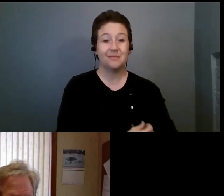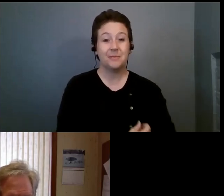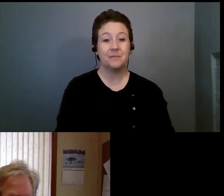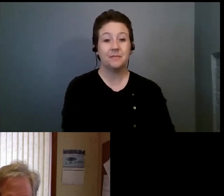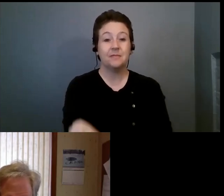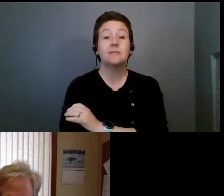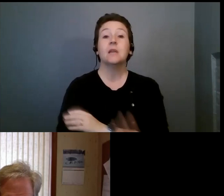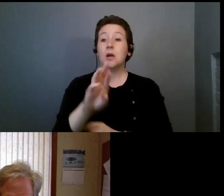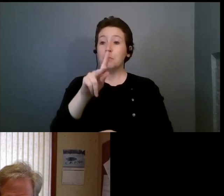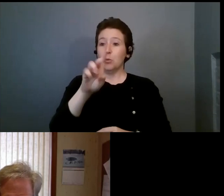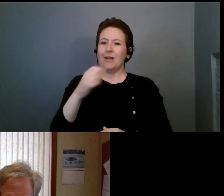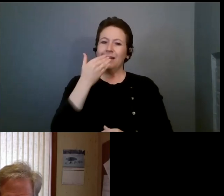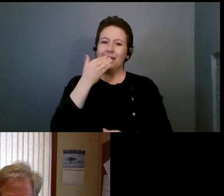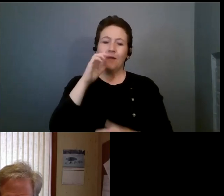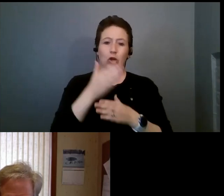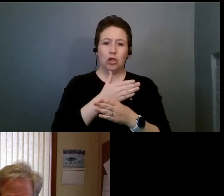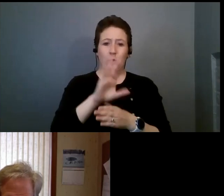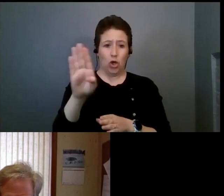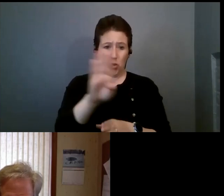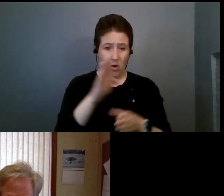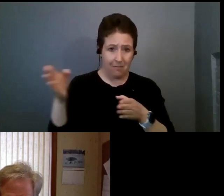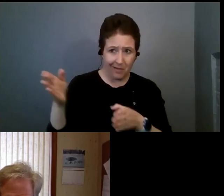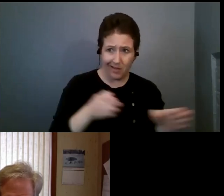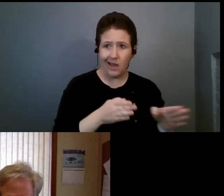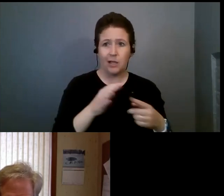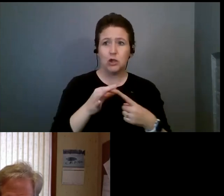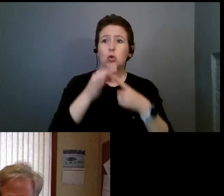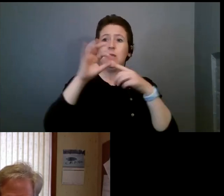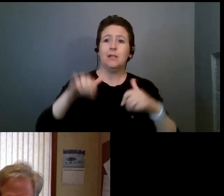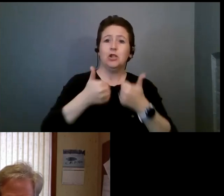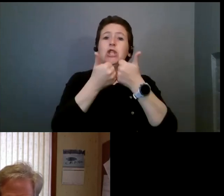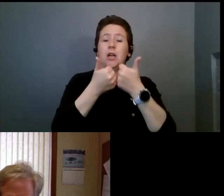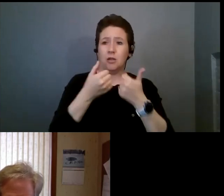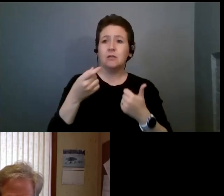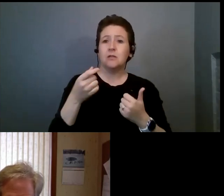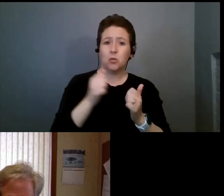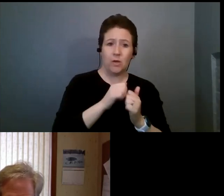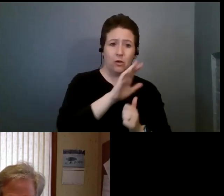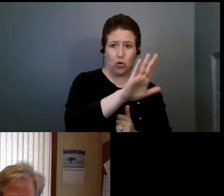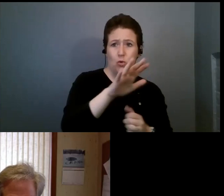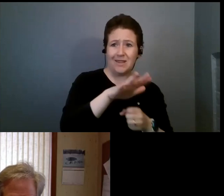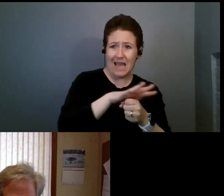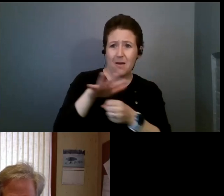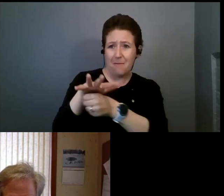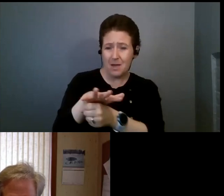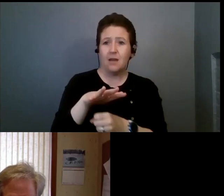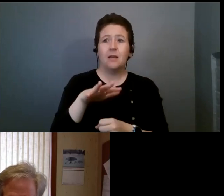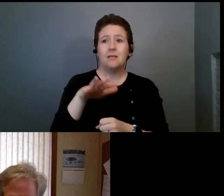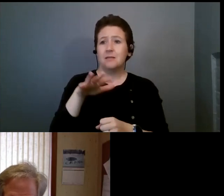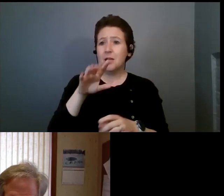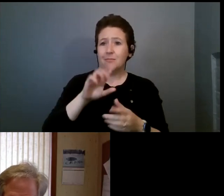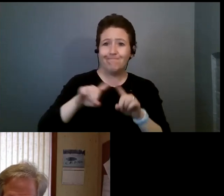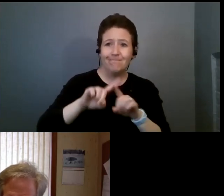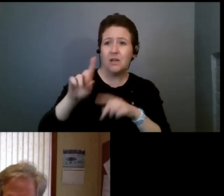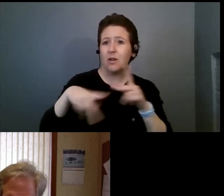Thank you both so much for sharing these plans, and again, the unique challenges that you both have with your campuses and the diversity of students that